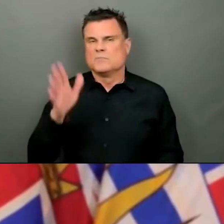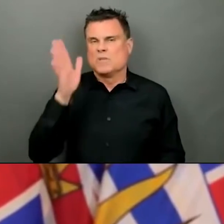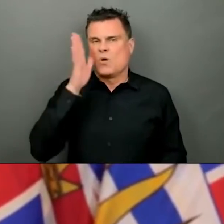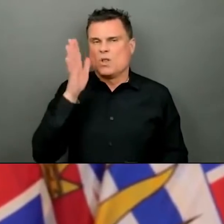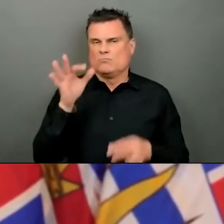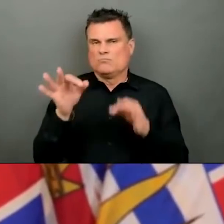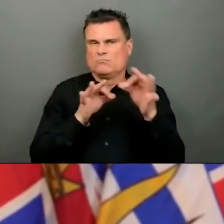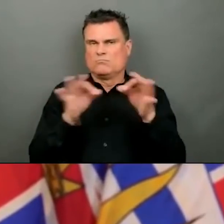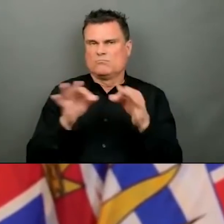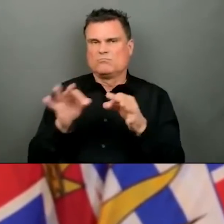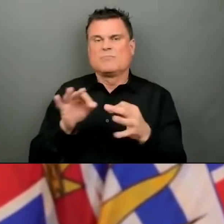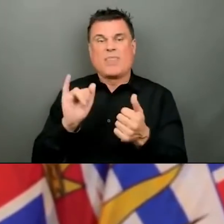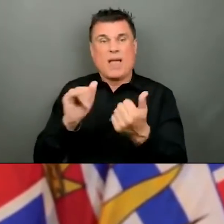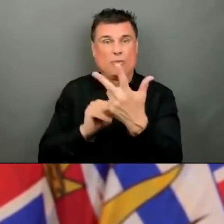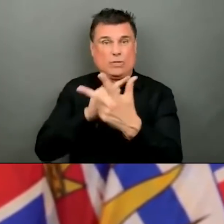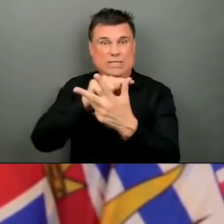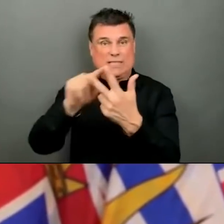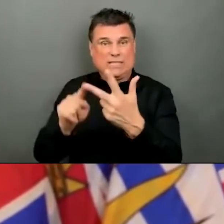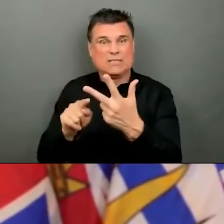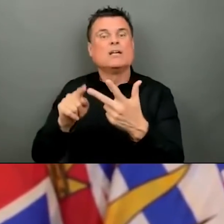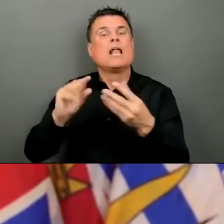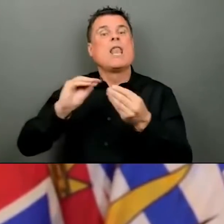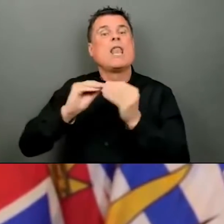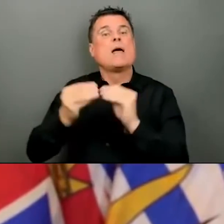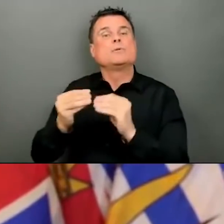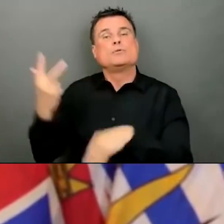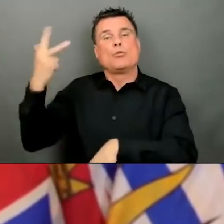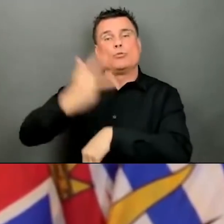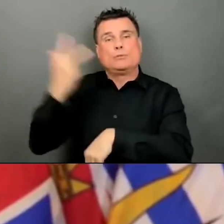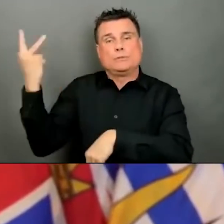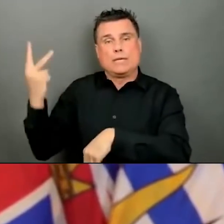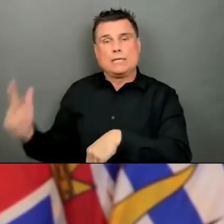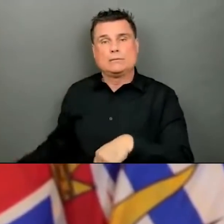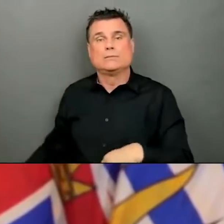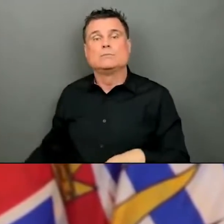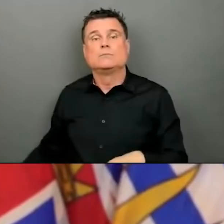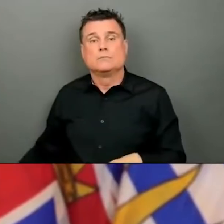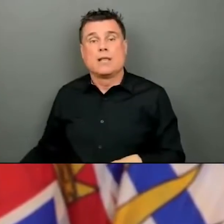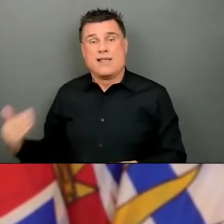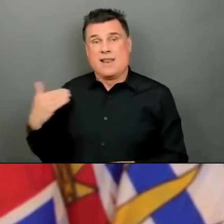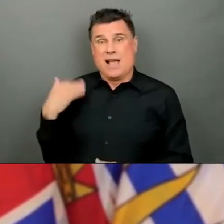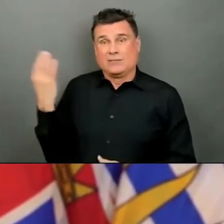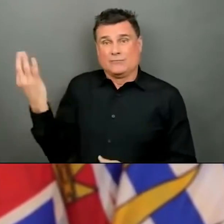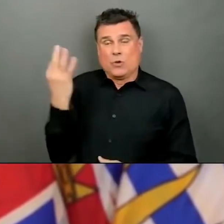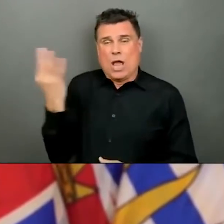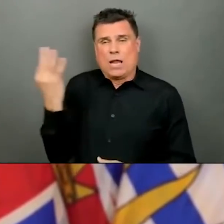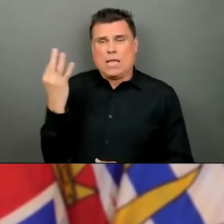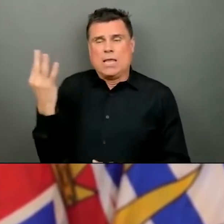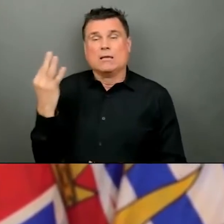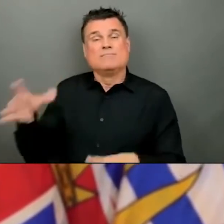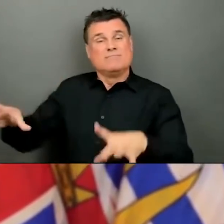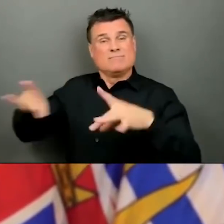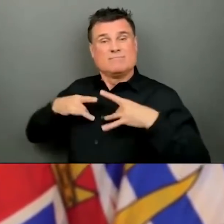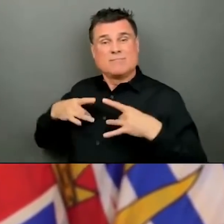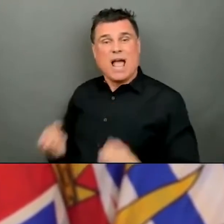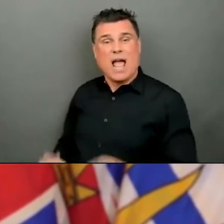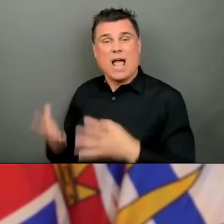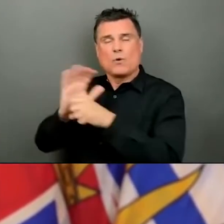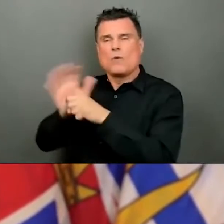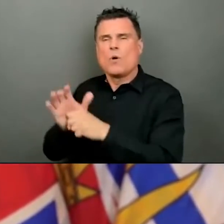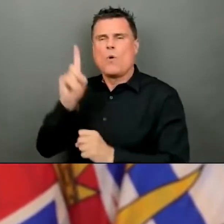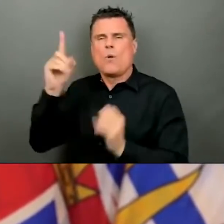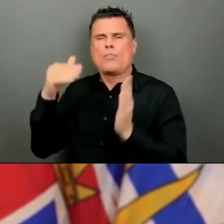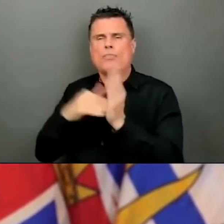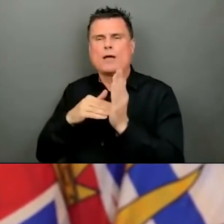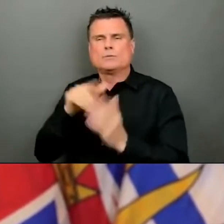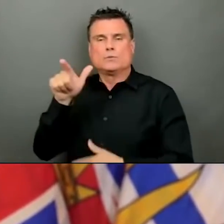From Friday to Saturday, we had 1,027 new cases diagnosed in British Columbia. Saturday to Sunday, an